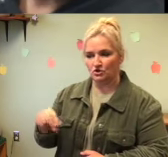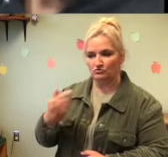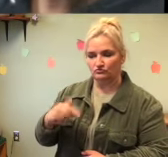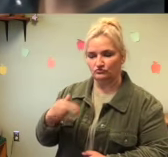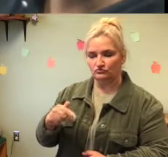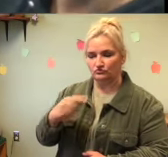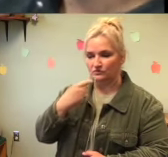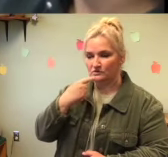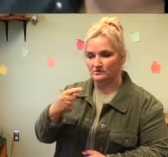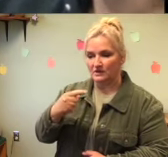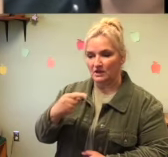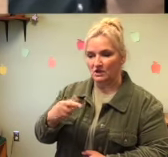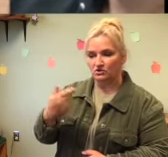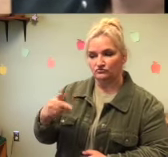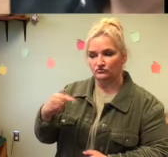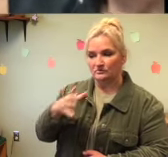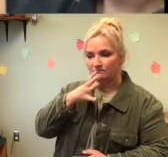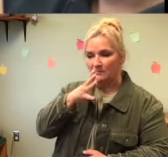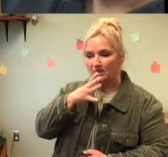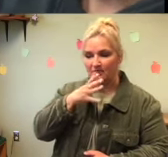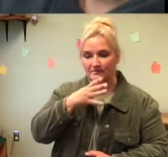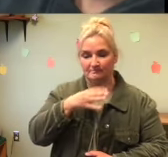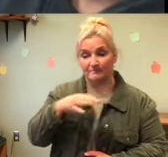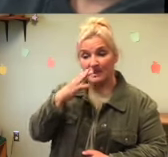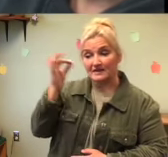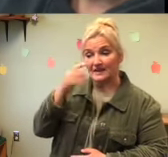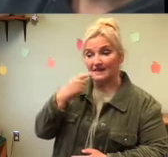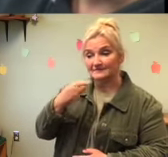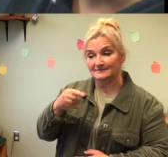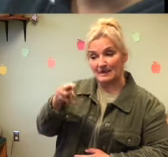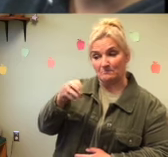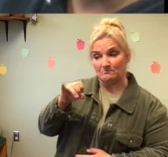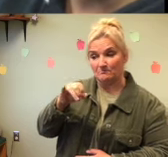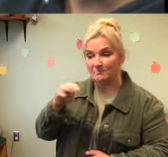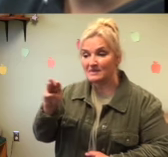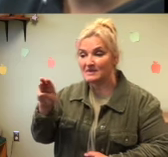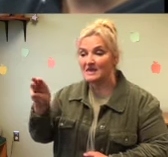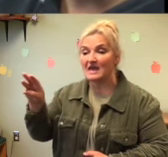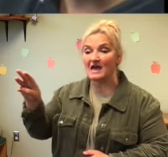No, George, said George's mother. Cats go